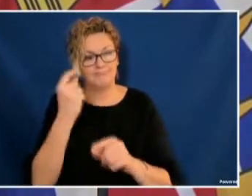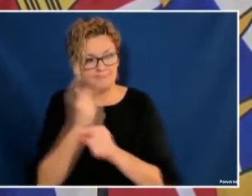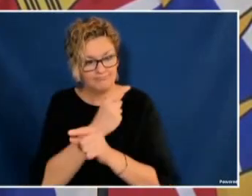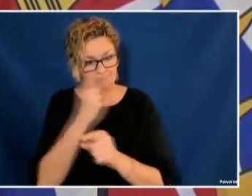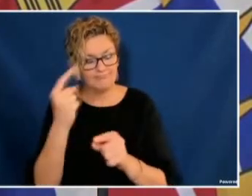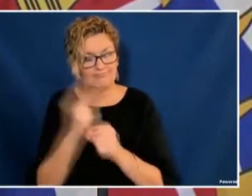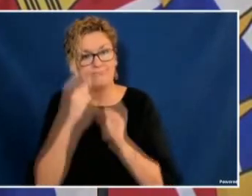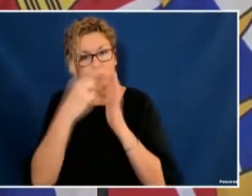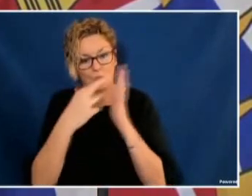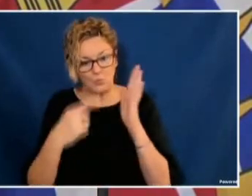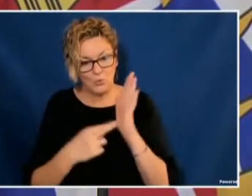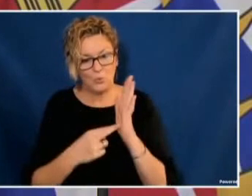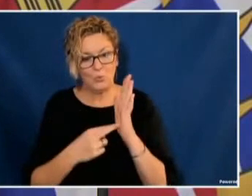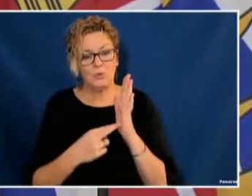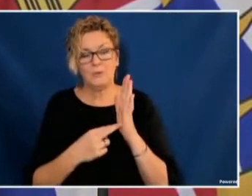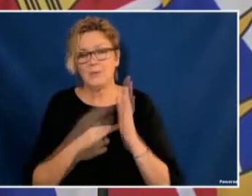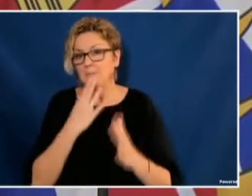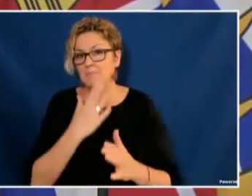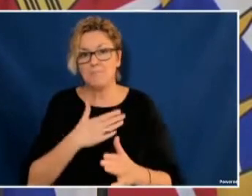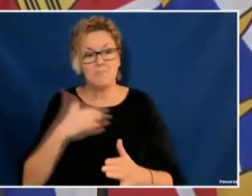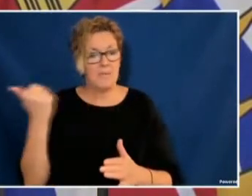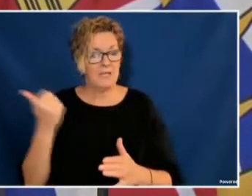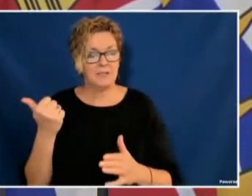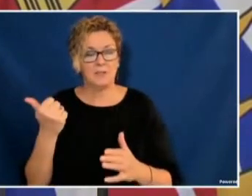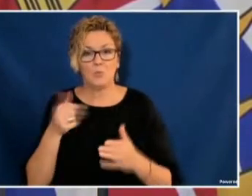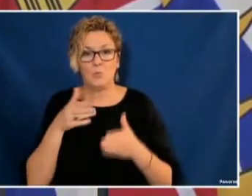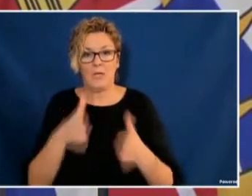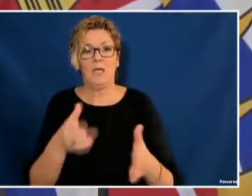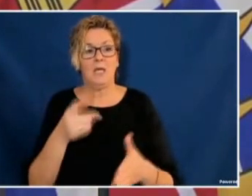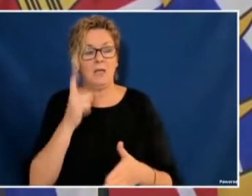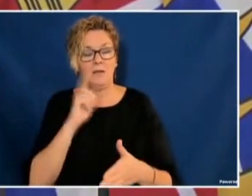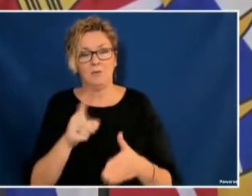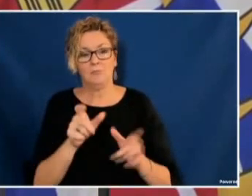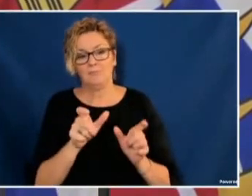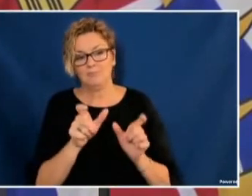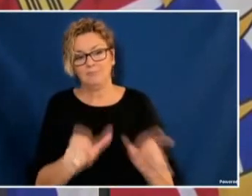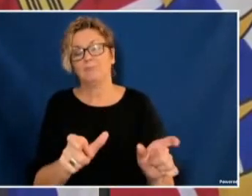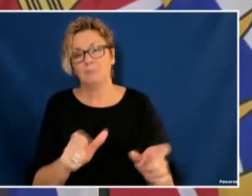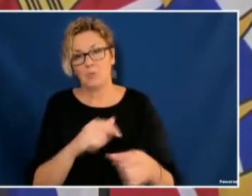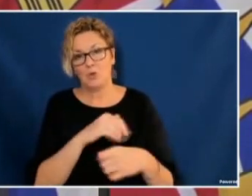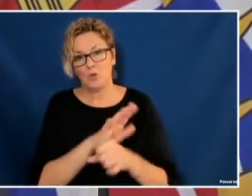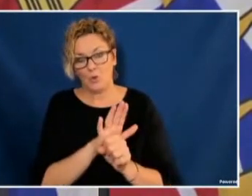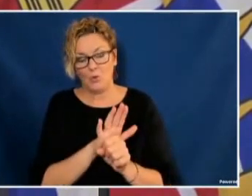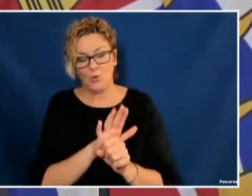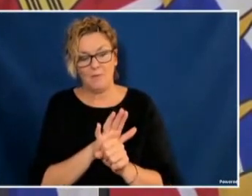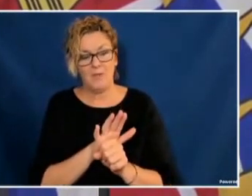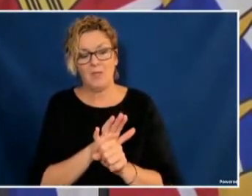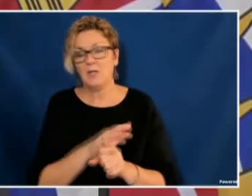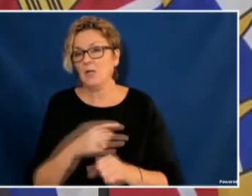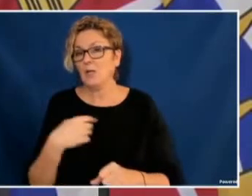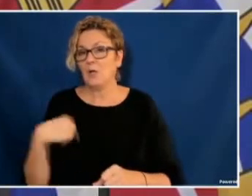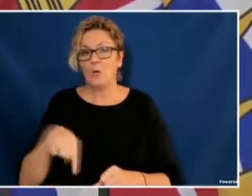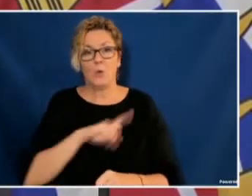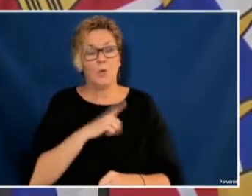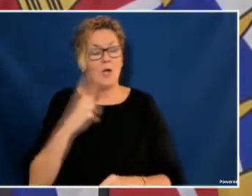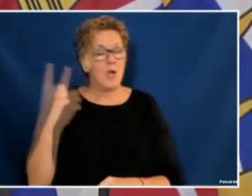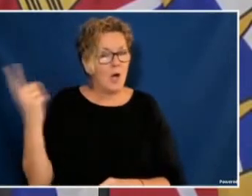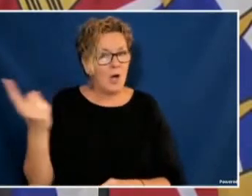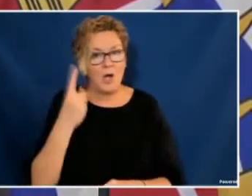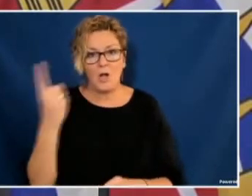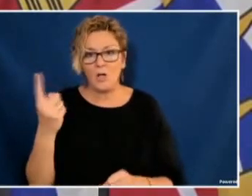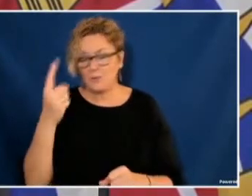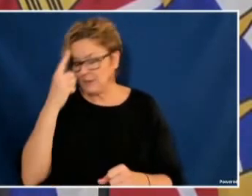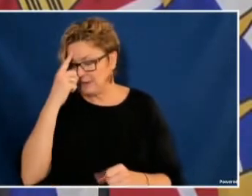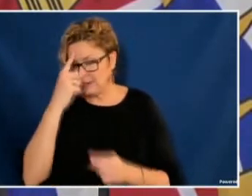so than when we come together as a community indoors right now. That puts people at risk. In terms